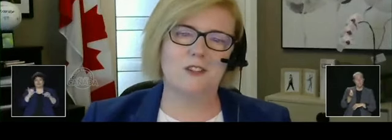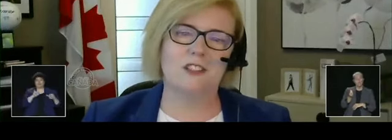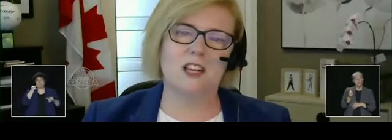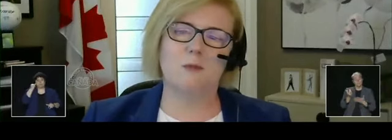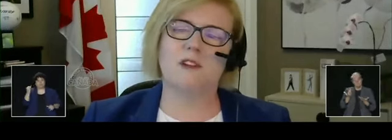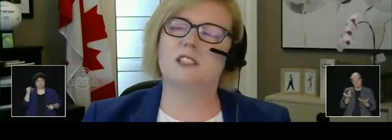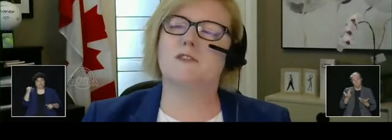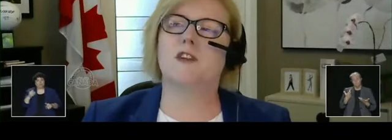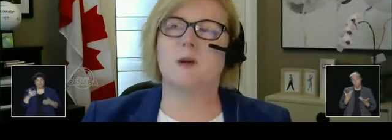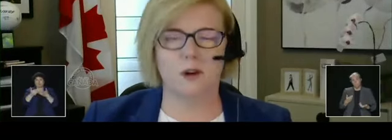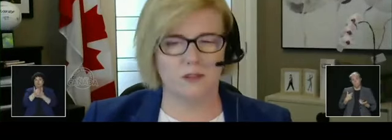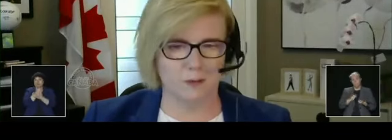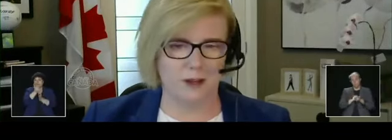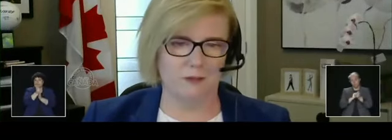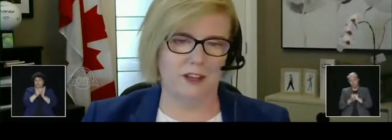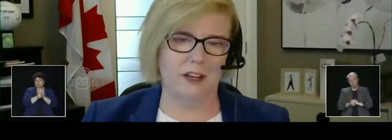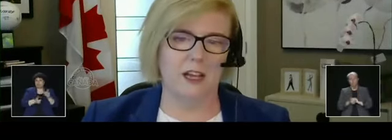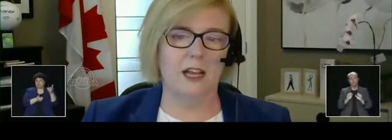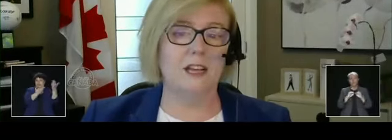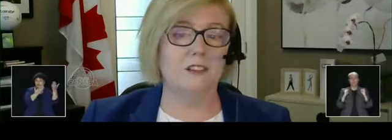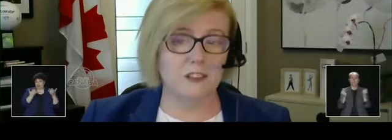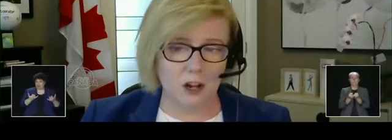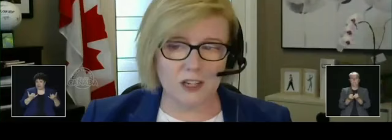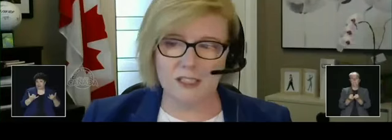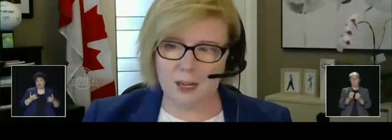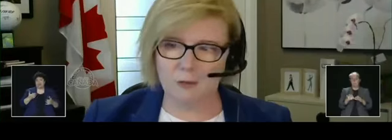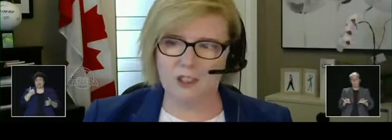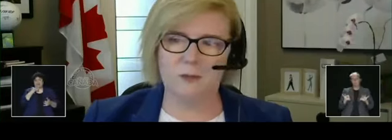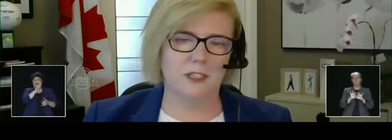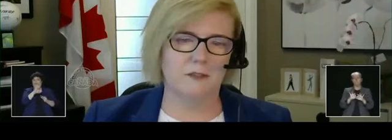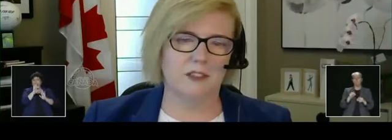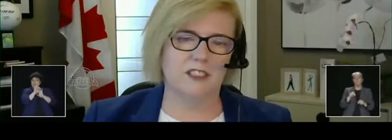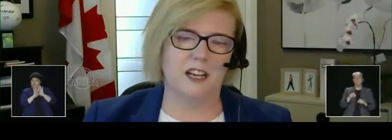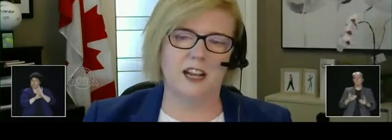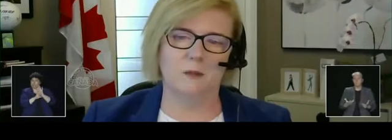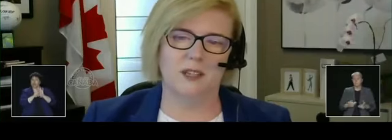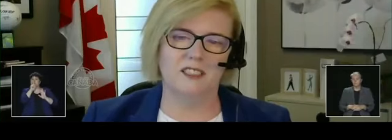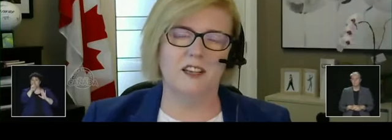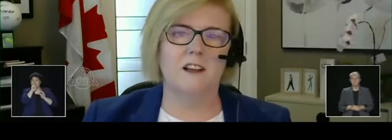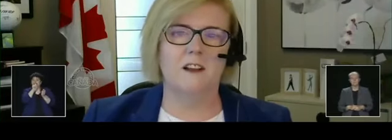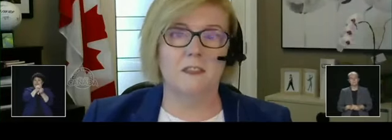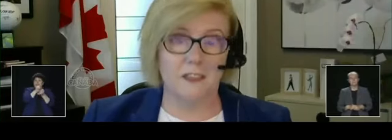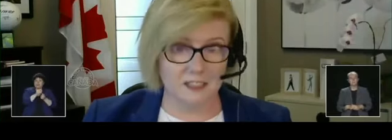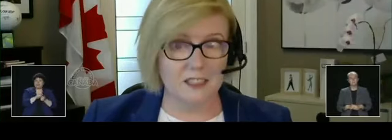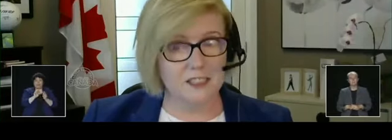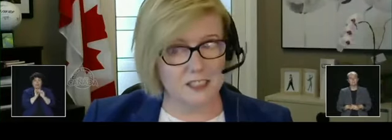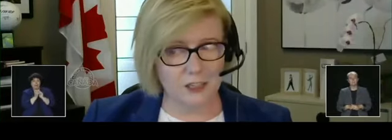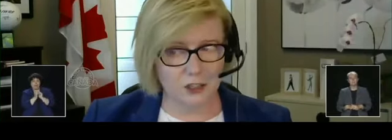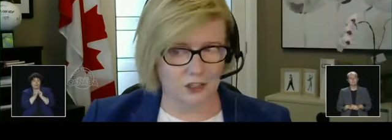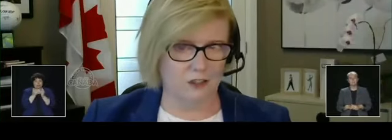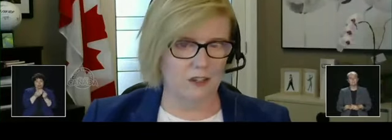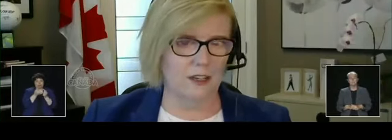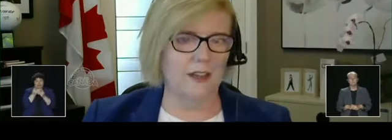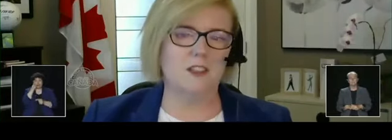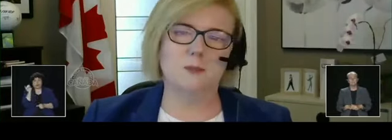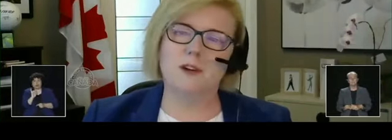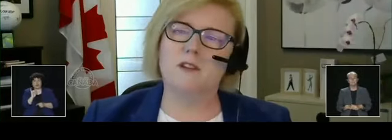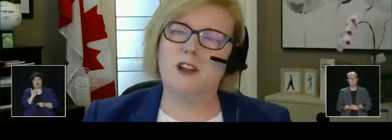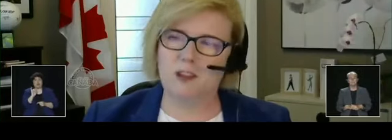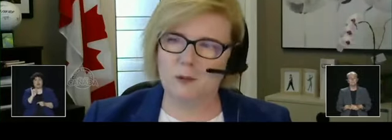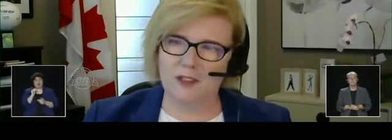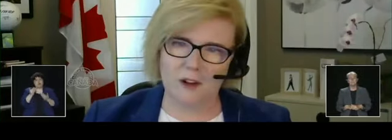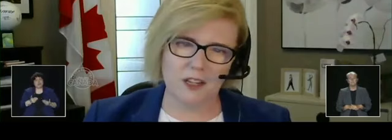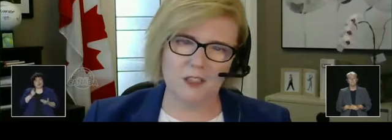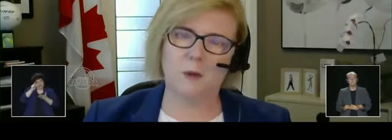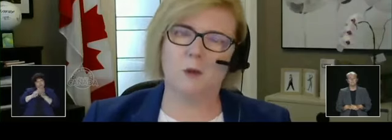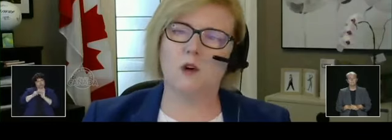legislation introduced today provides a framework for the benefit. It does not establish specific design elements. This is intentional. In the spirit